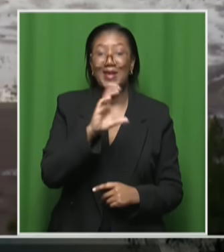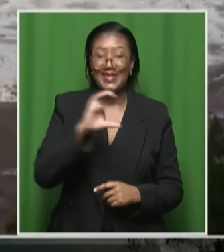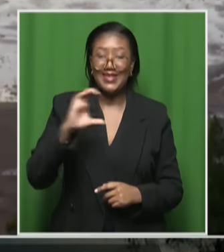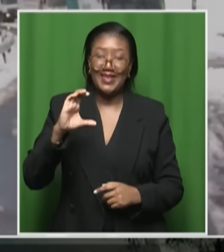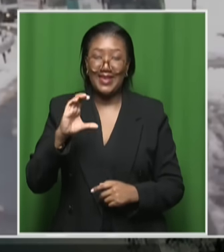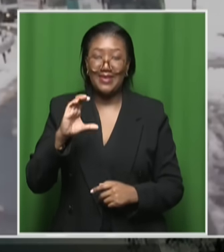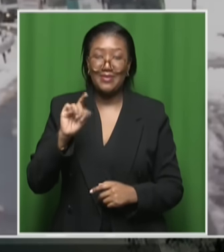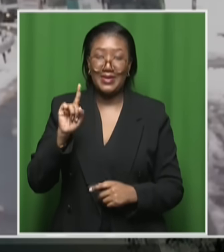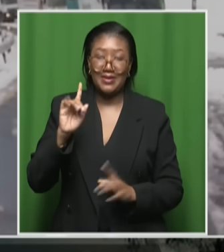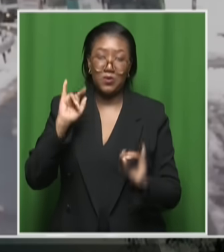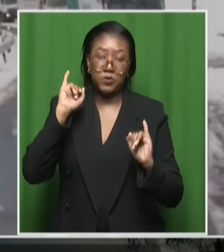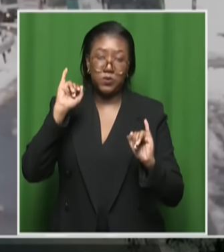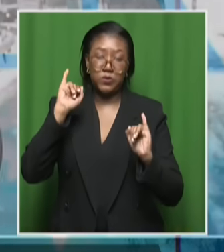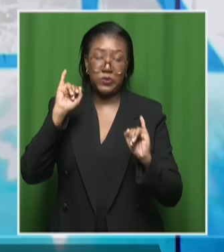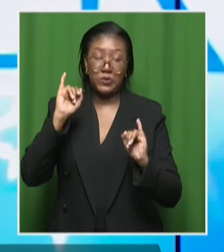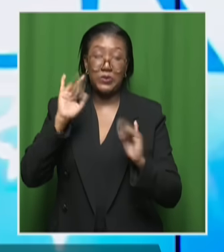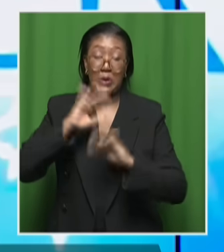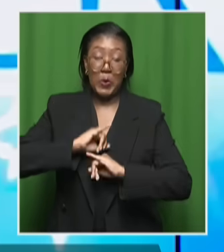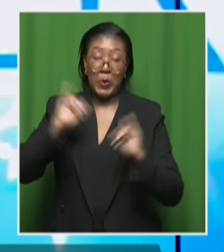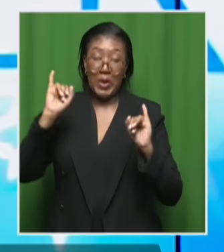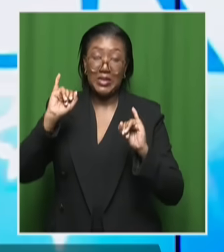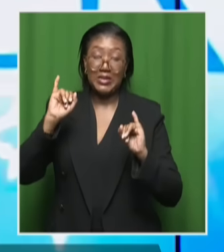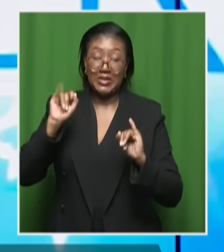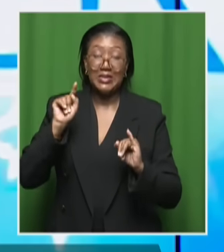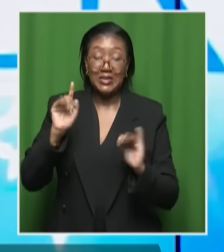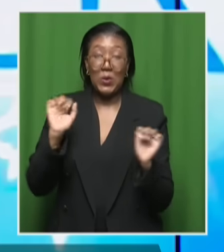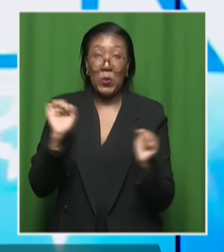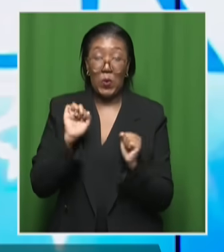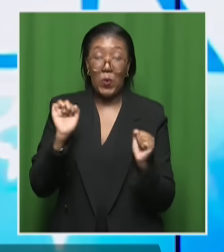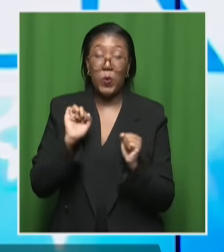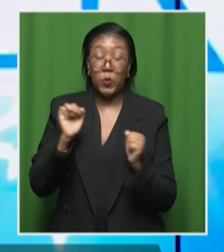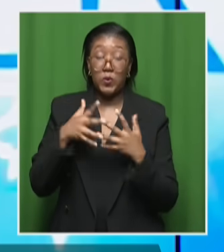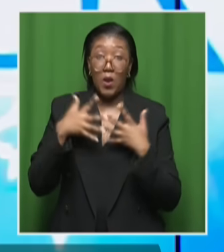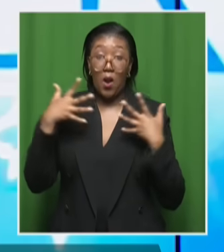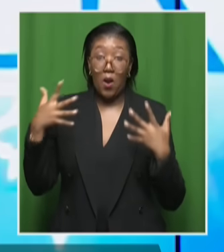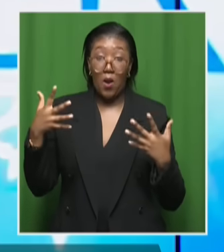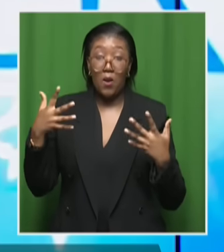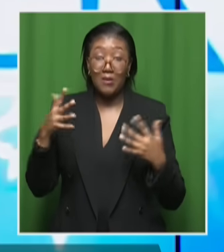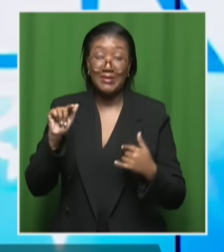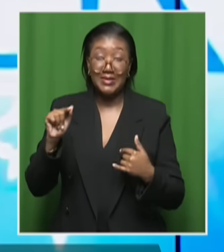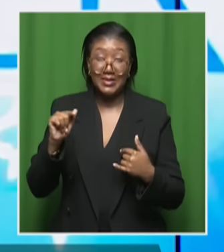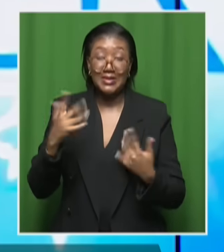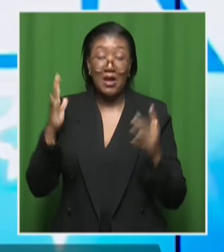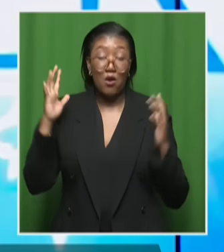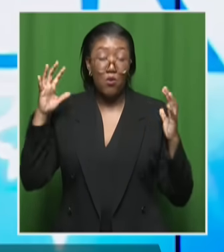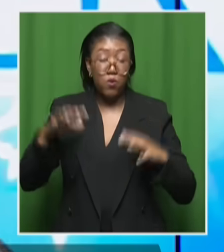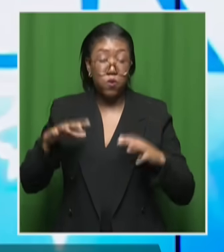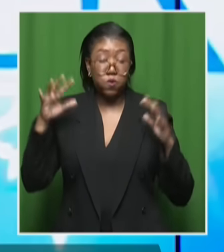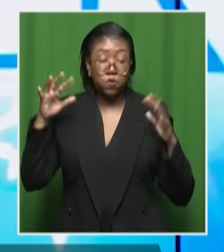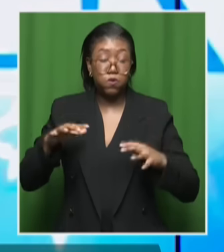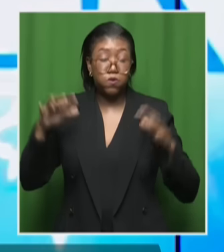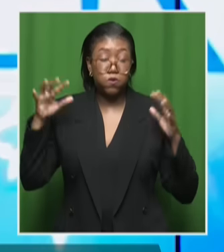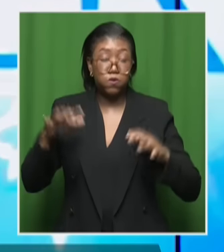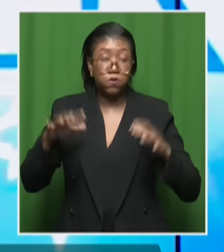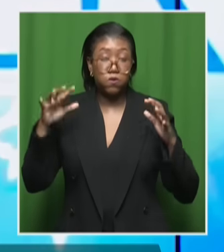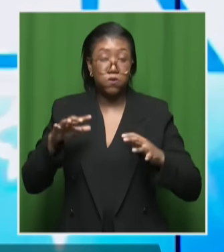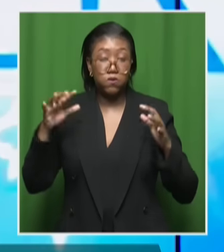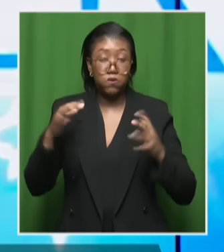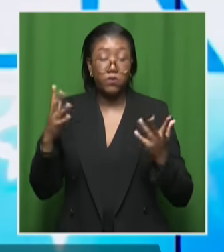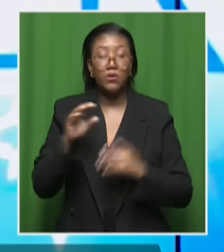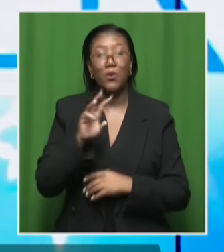is expected to be much stronger than the current one that we are facing. It is going to bring more rainfall over the southern parts, including